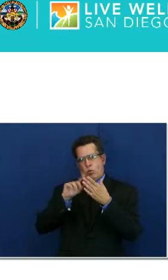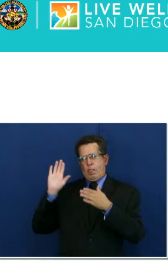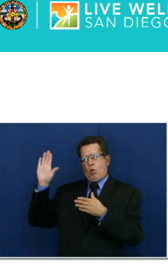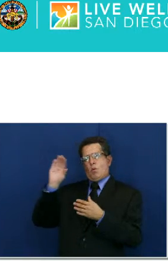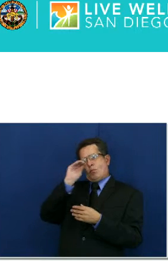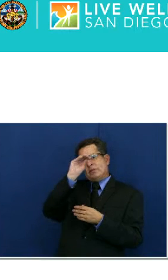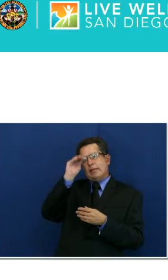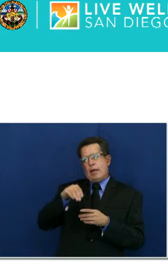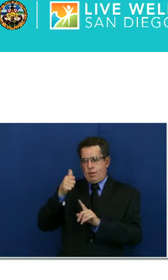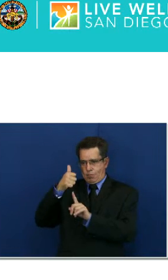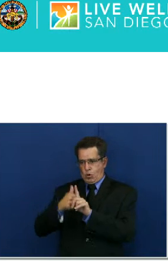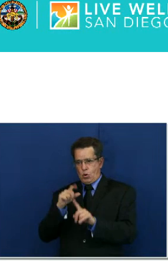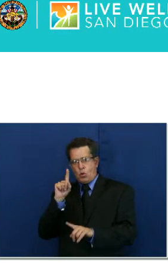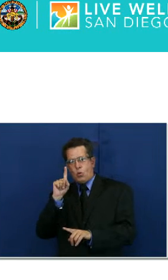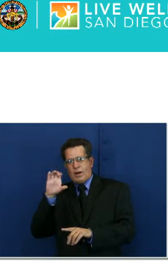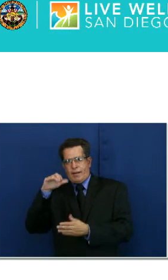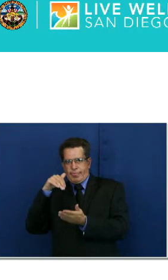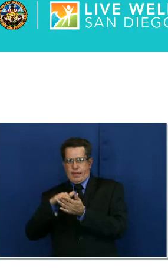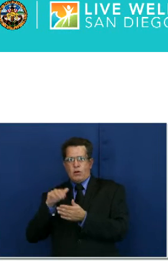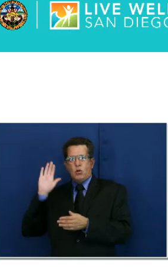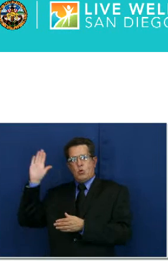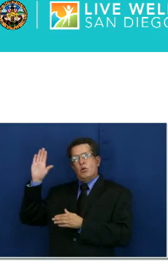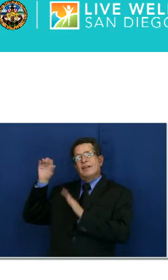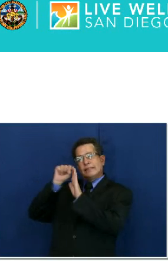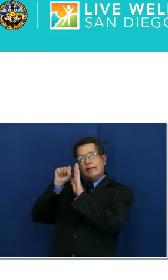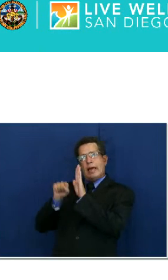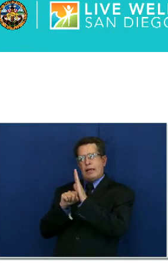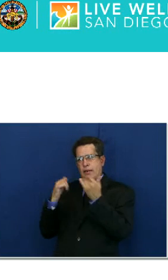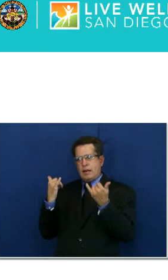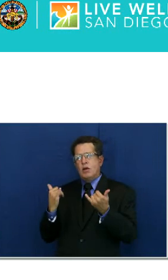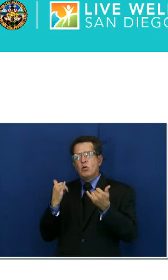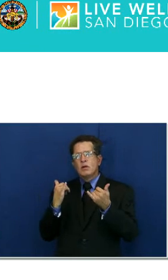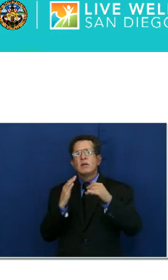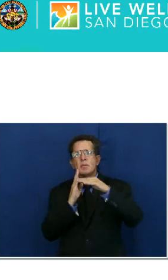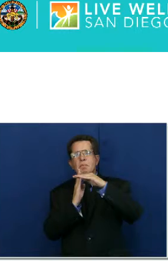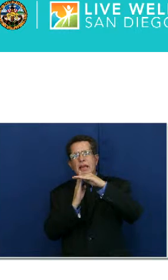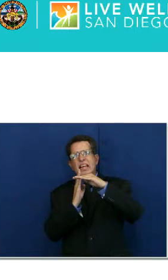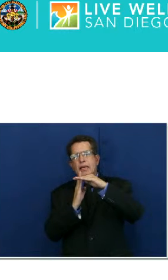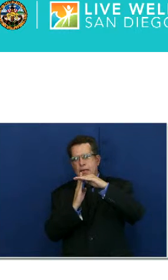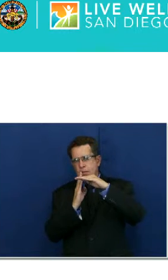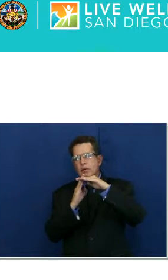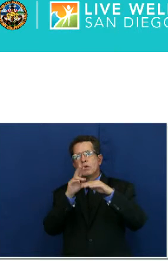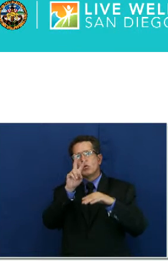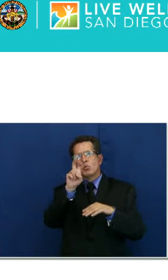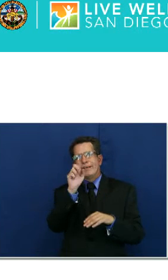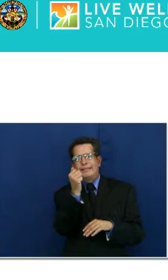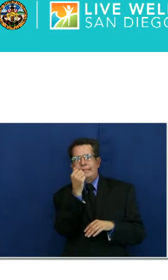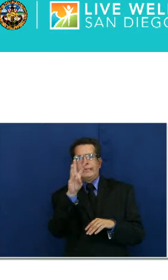rate per 100,000 population is currently a median rate,